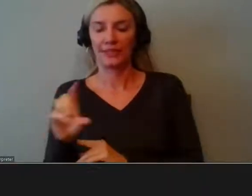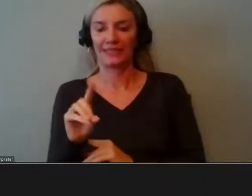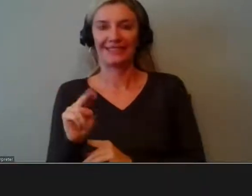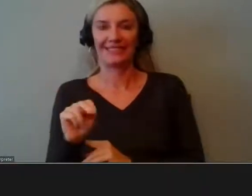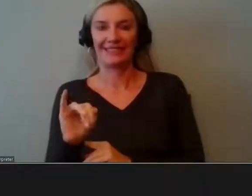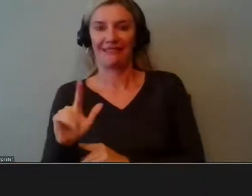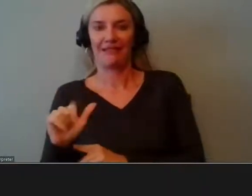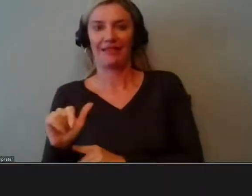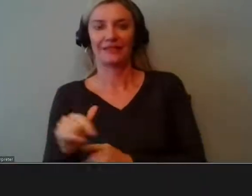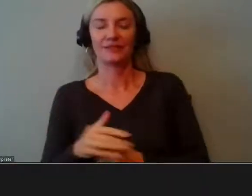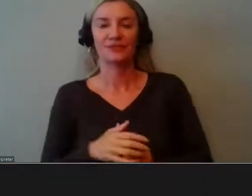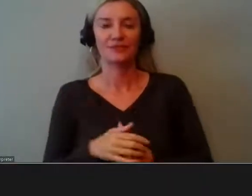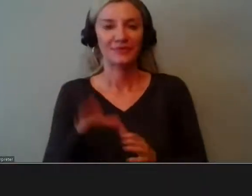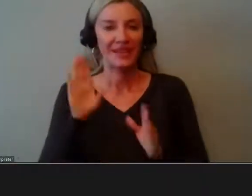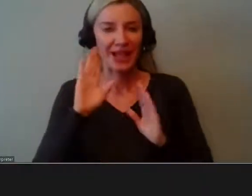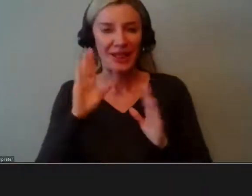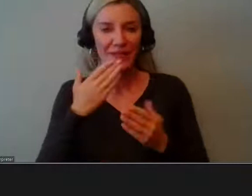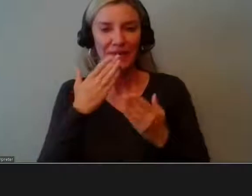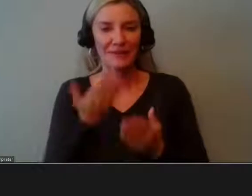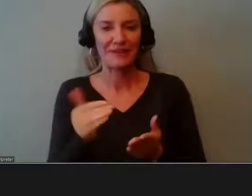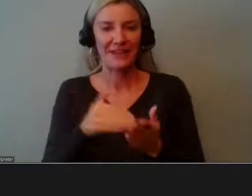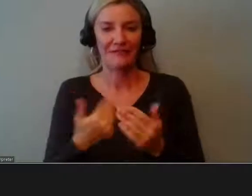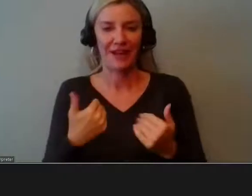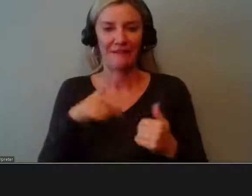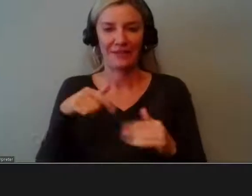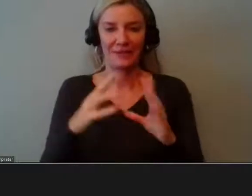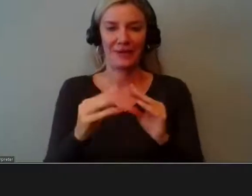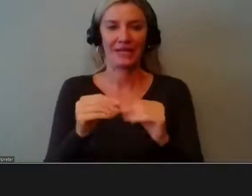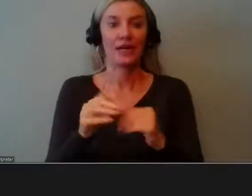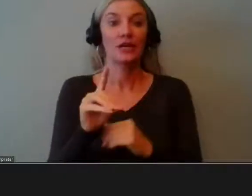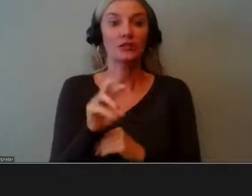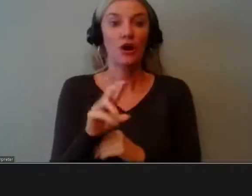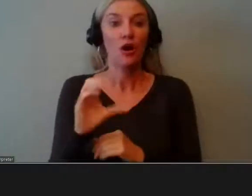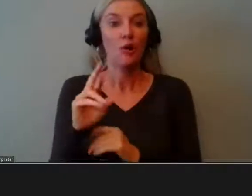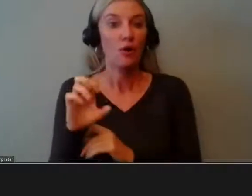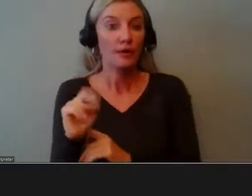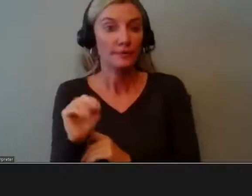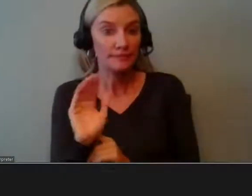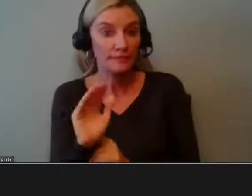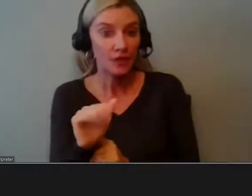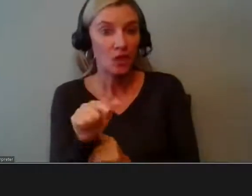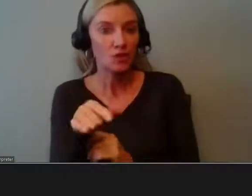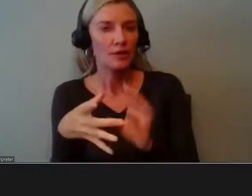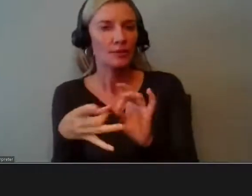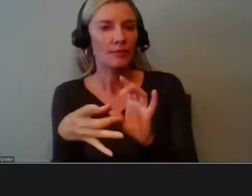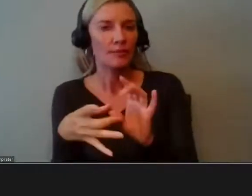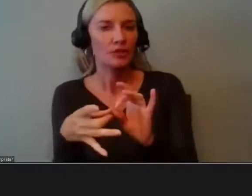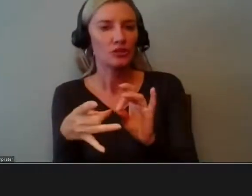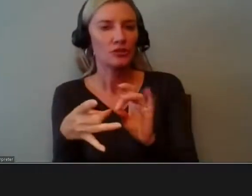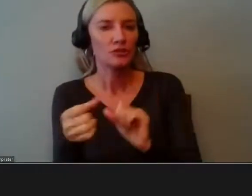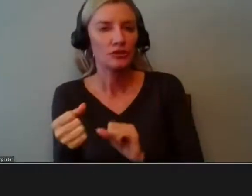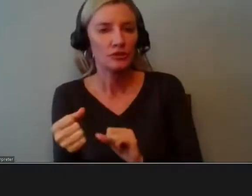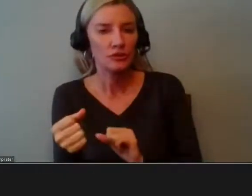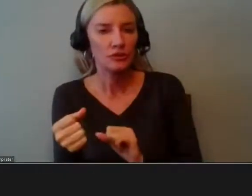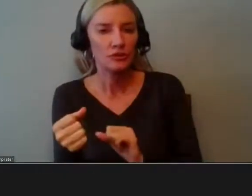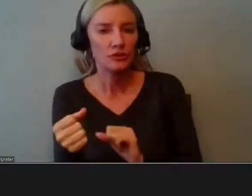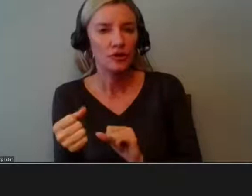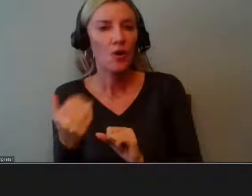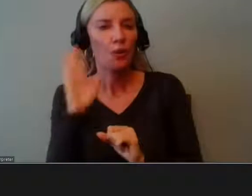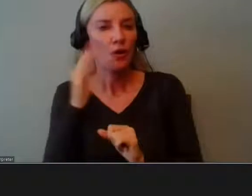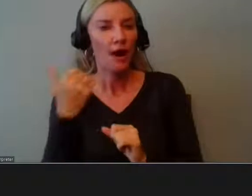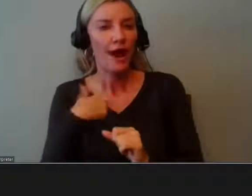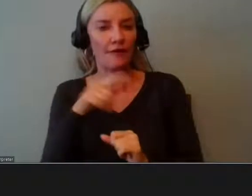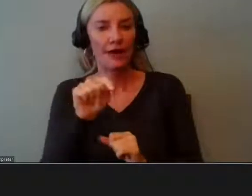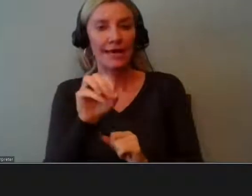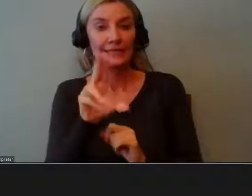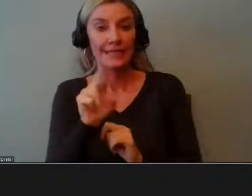Hello. Thank you again for having this meeting. Dr. Coren, you mentioned that there was going to be a town hall meeting at